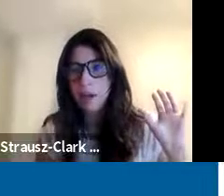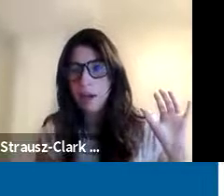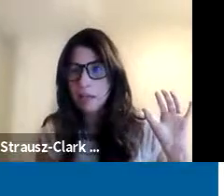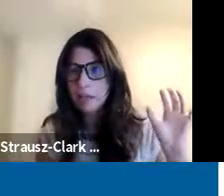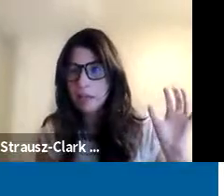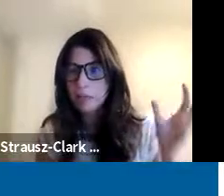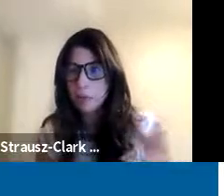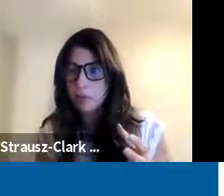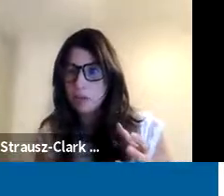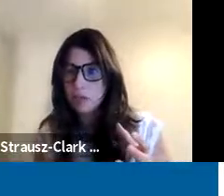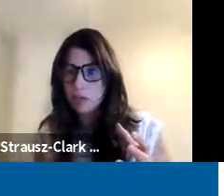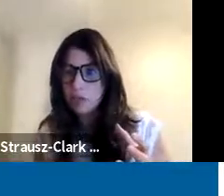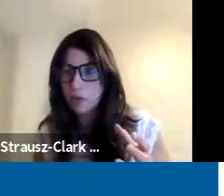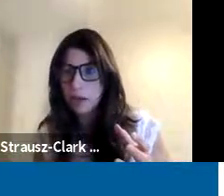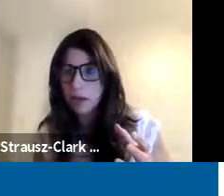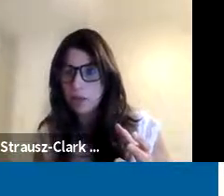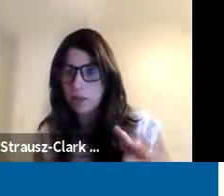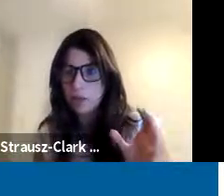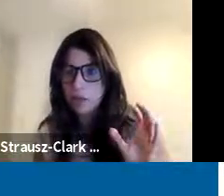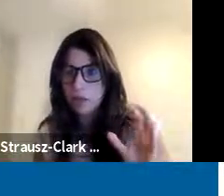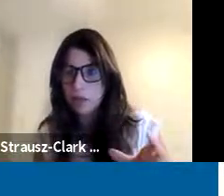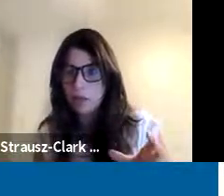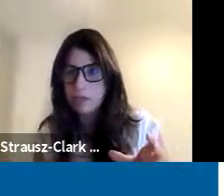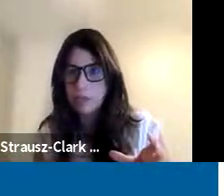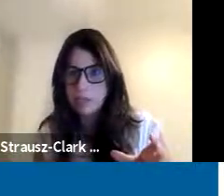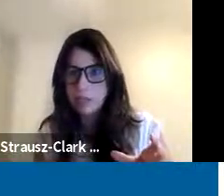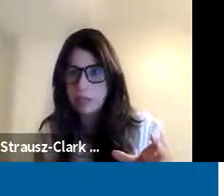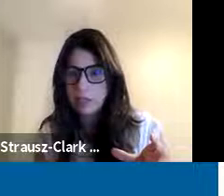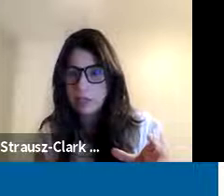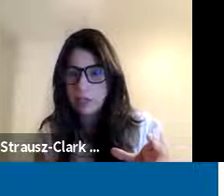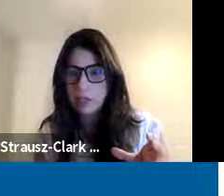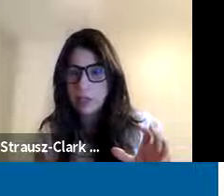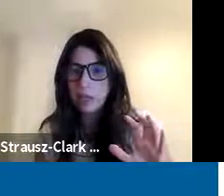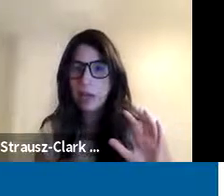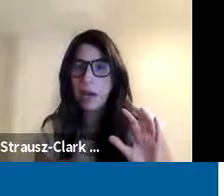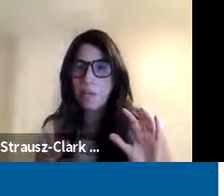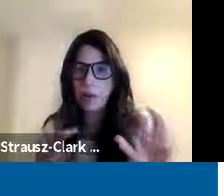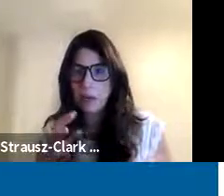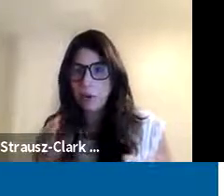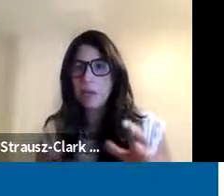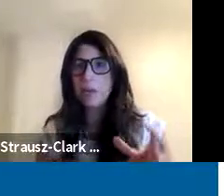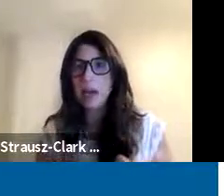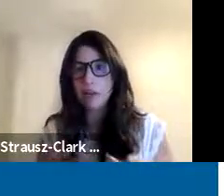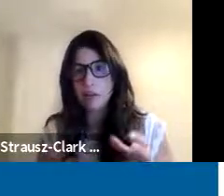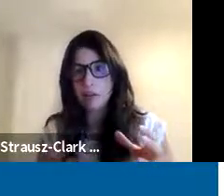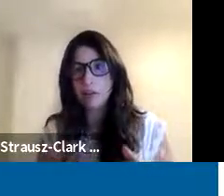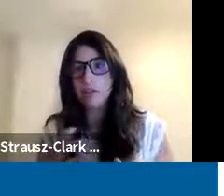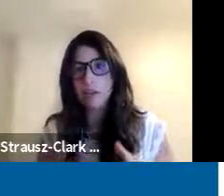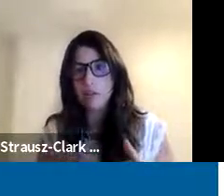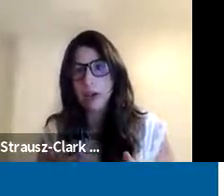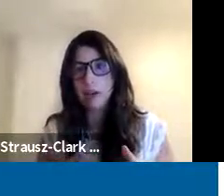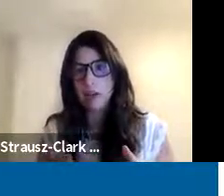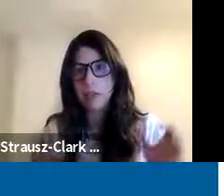going to be automatically pulled into your breakout rooms. And these are going to be facilitated discussions where, again, we're going to be gathering